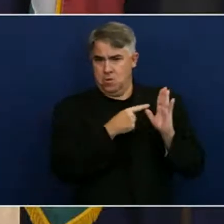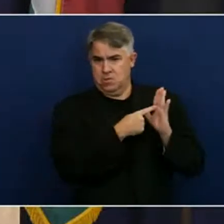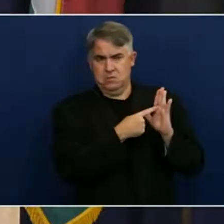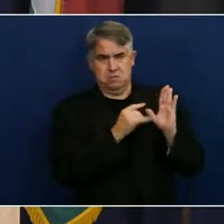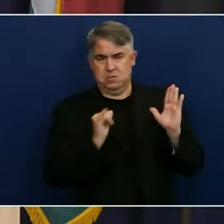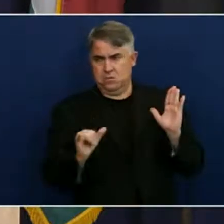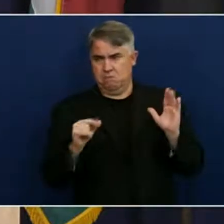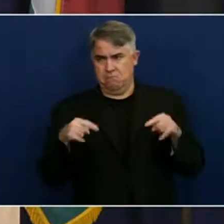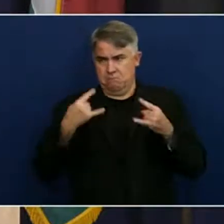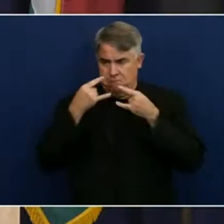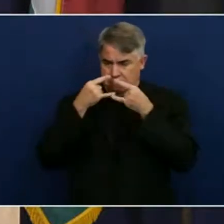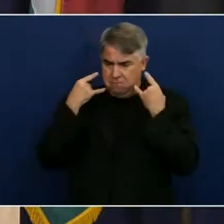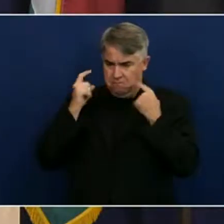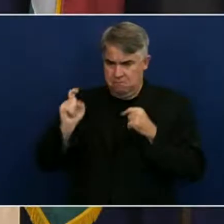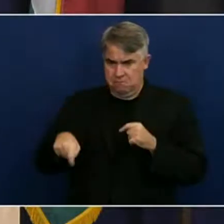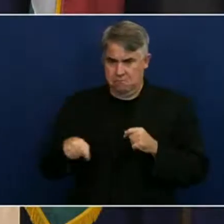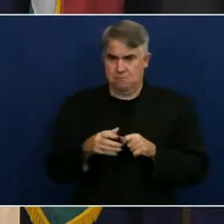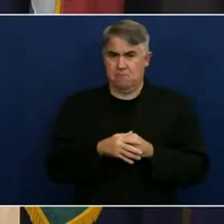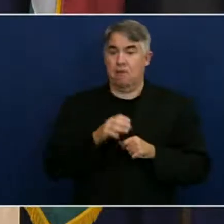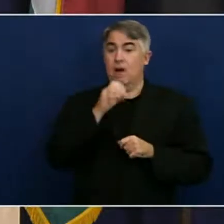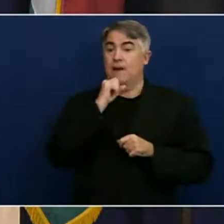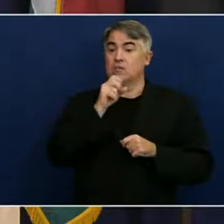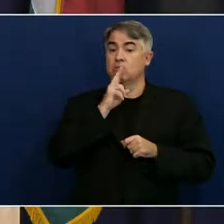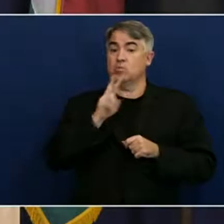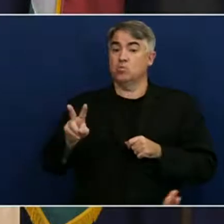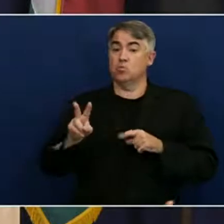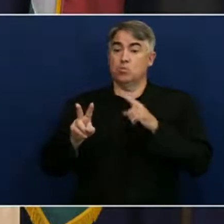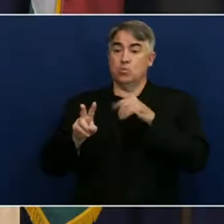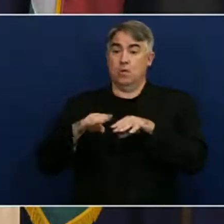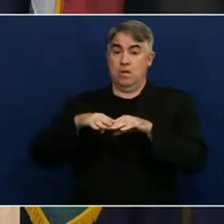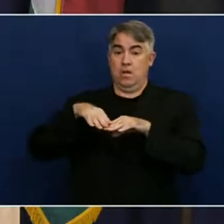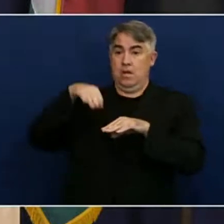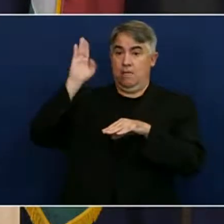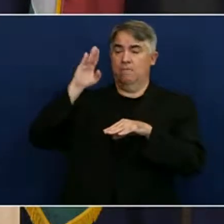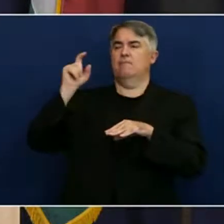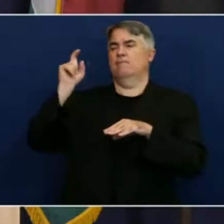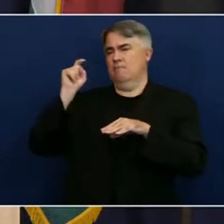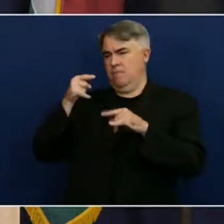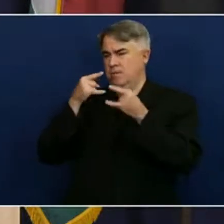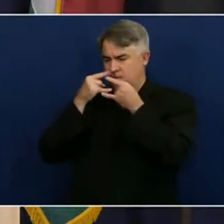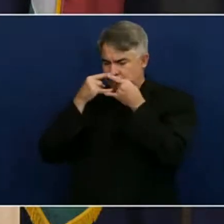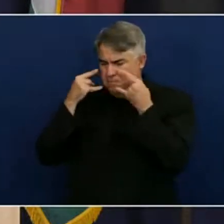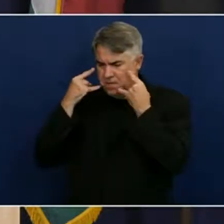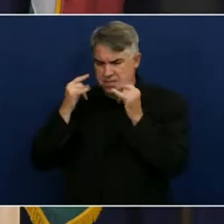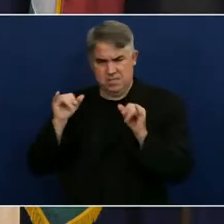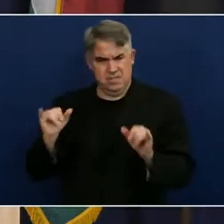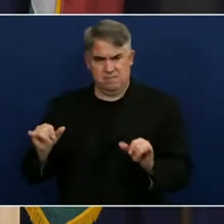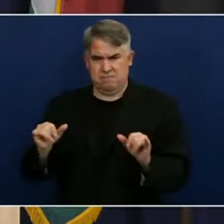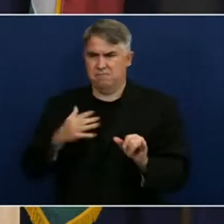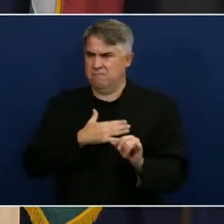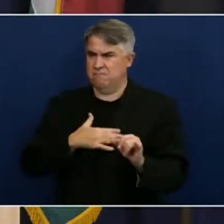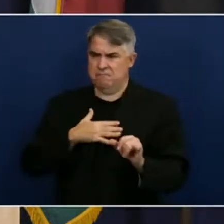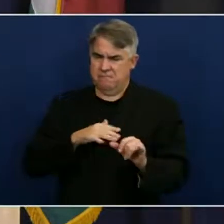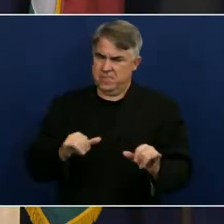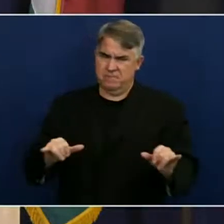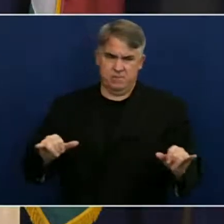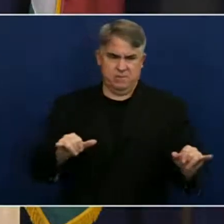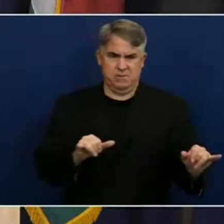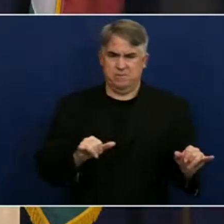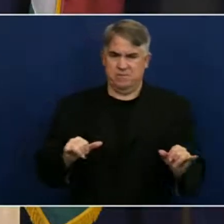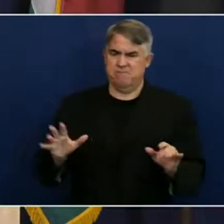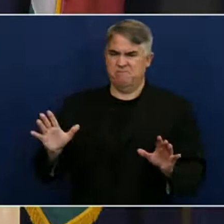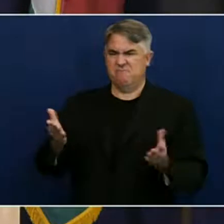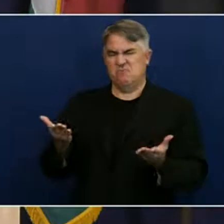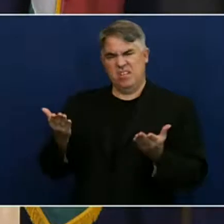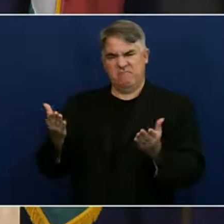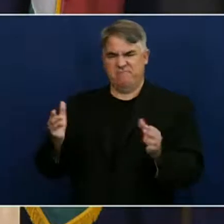is 2 years of age and older, children 2 and older are recommended to